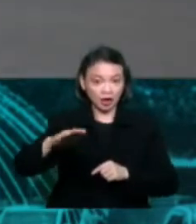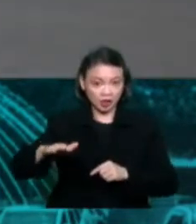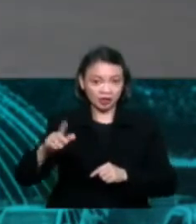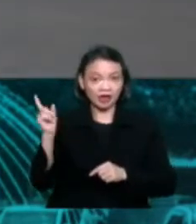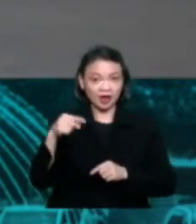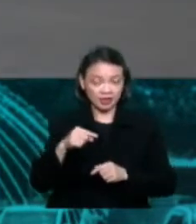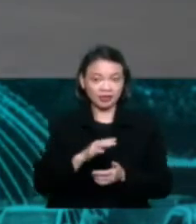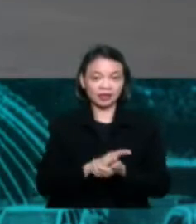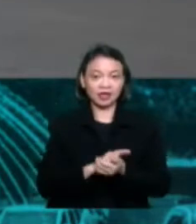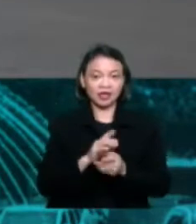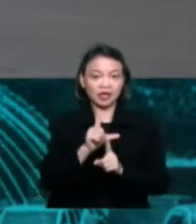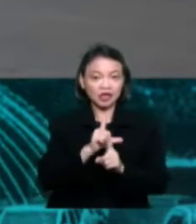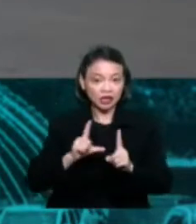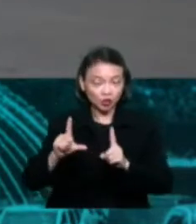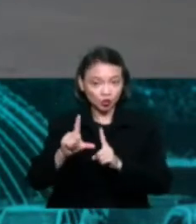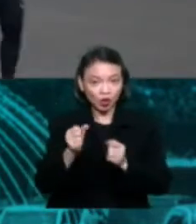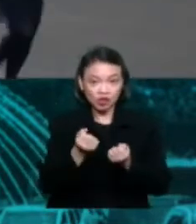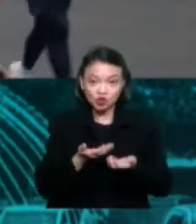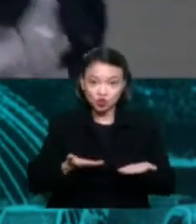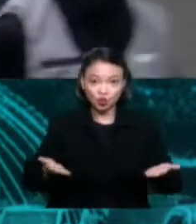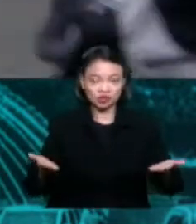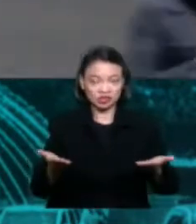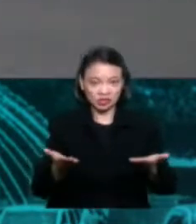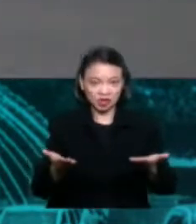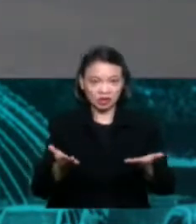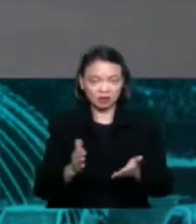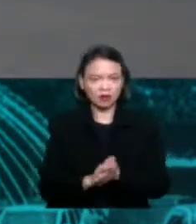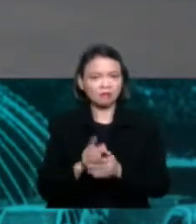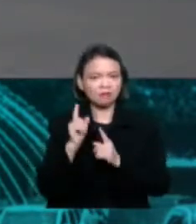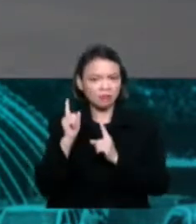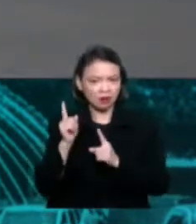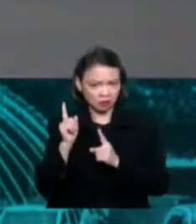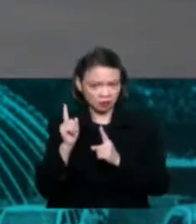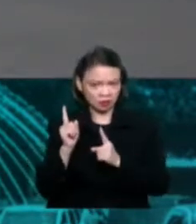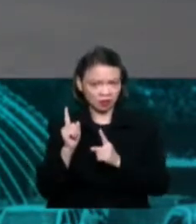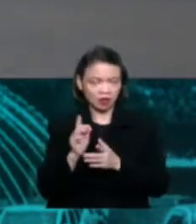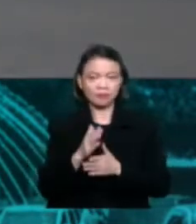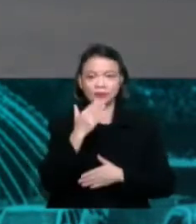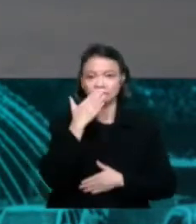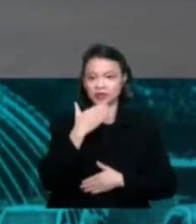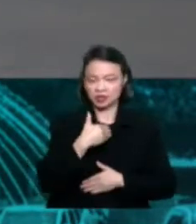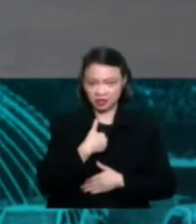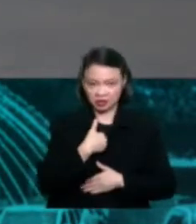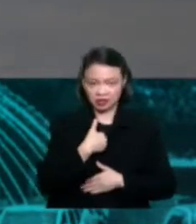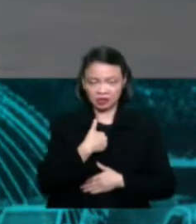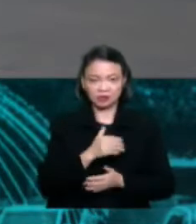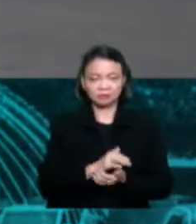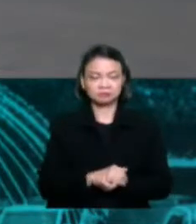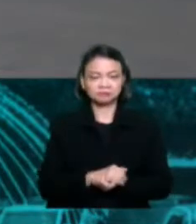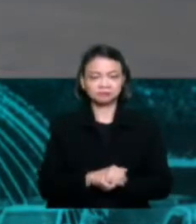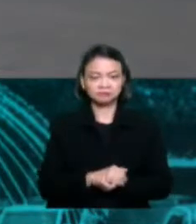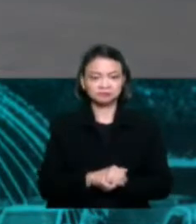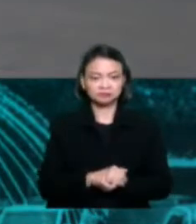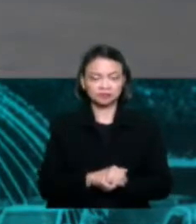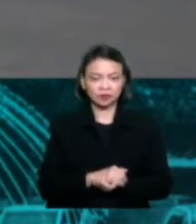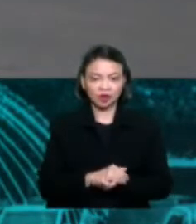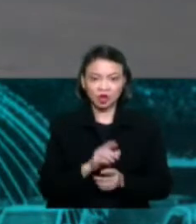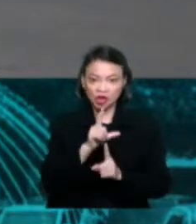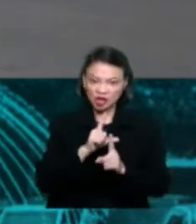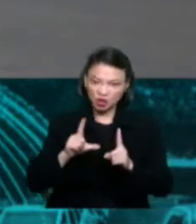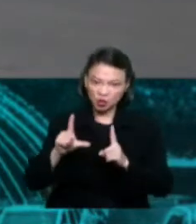quintiles have a 2 to 3 times higher chance of facing more bullying or other mental health issues